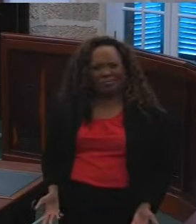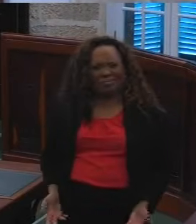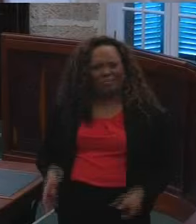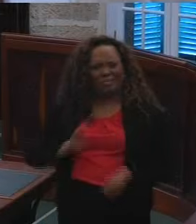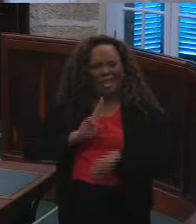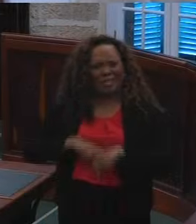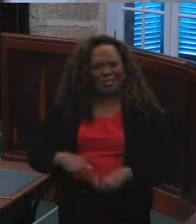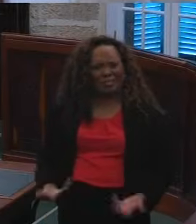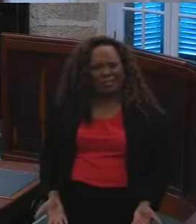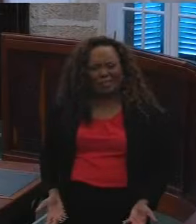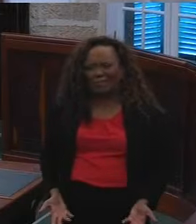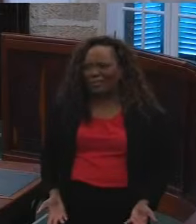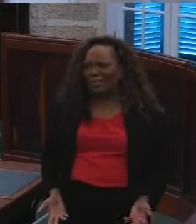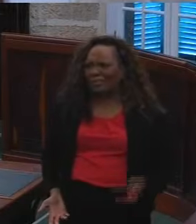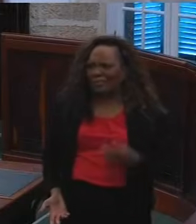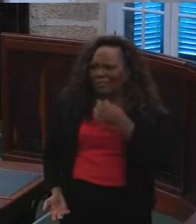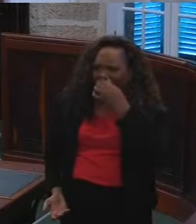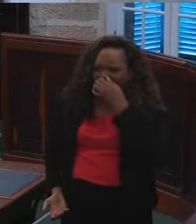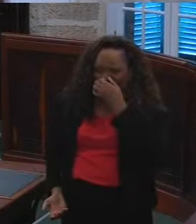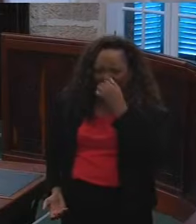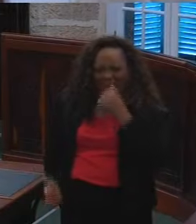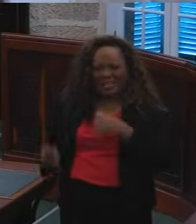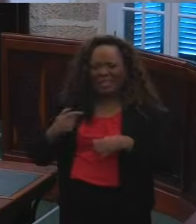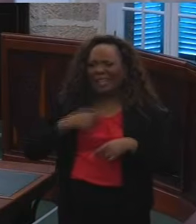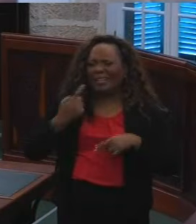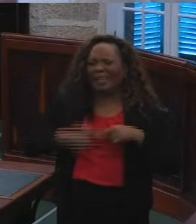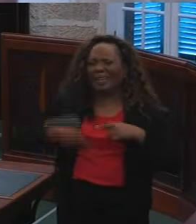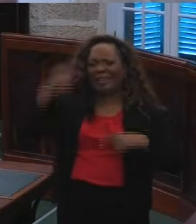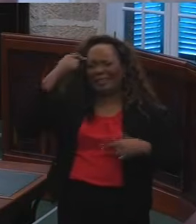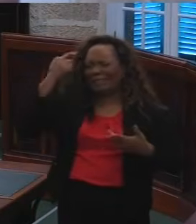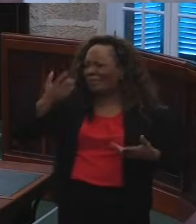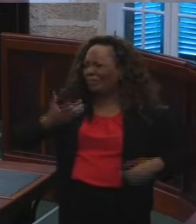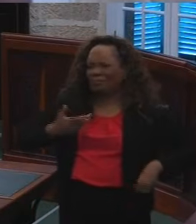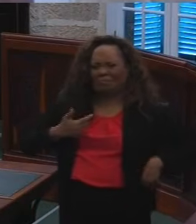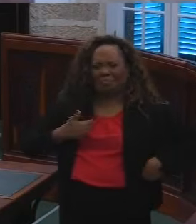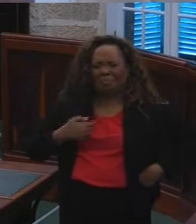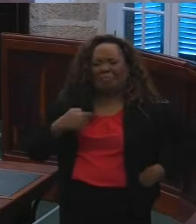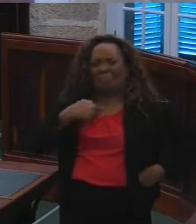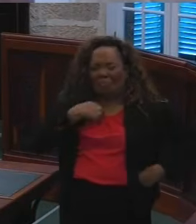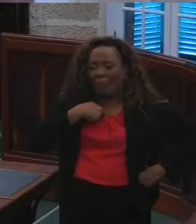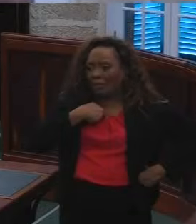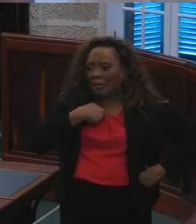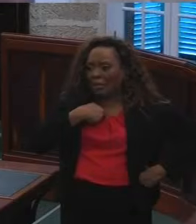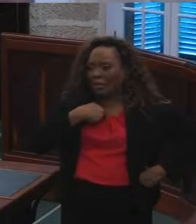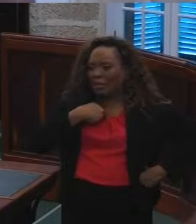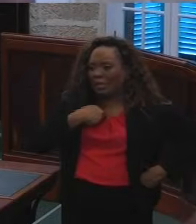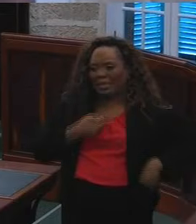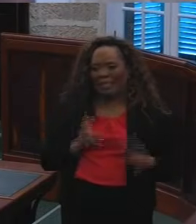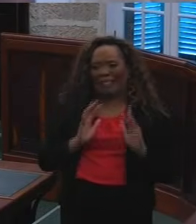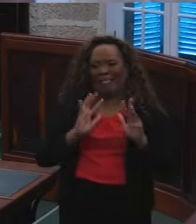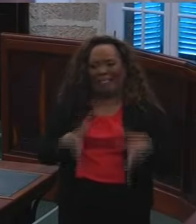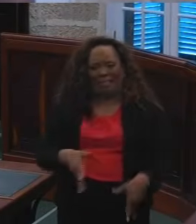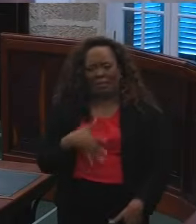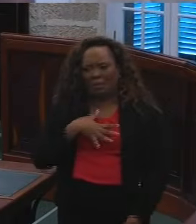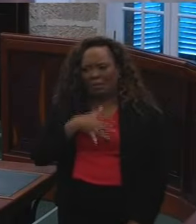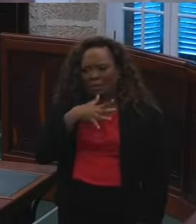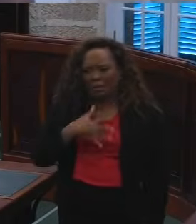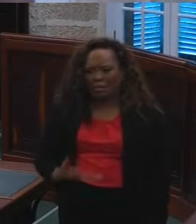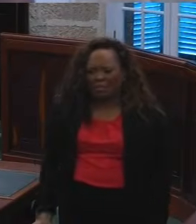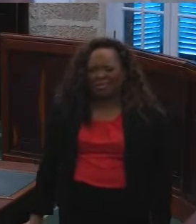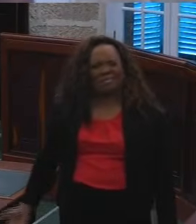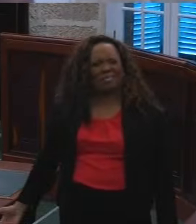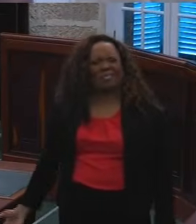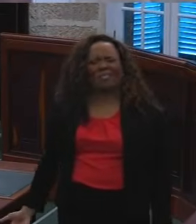I would not fathom, I can't, how it would require a government to intervene for a